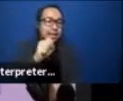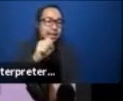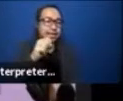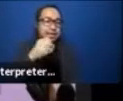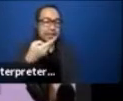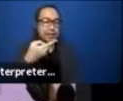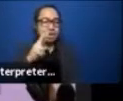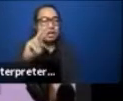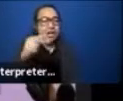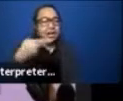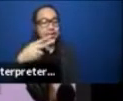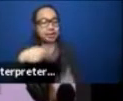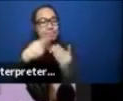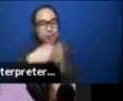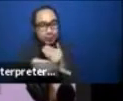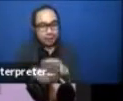and